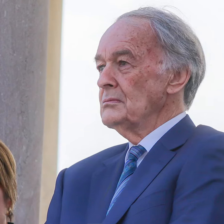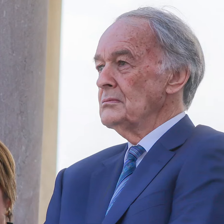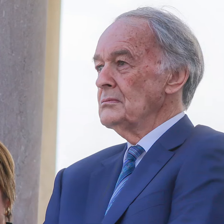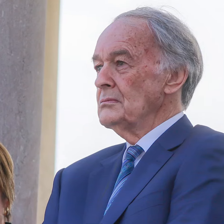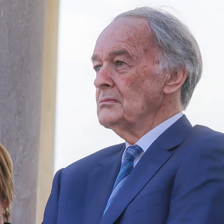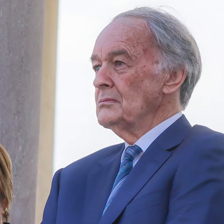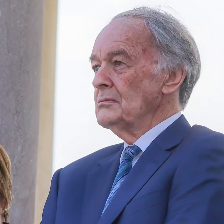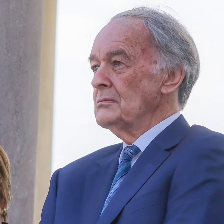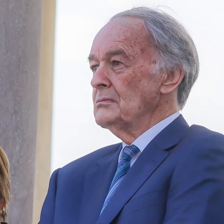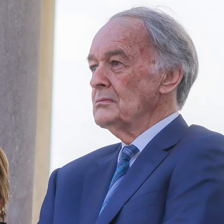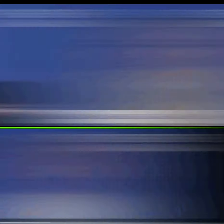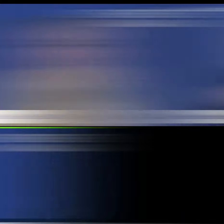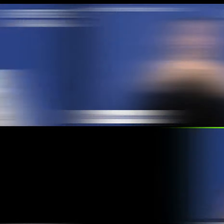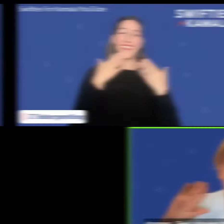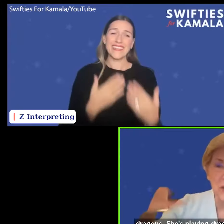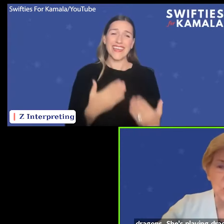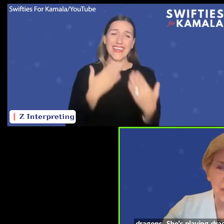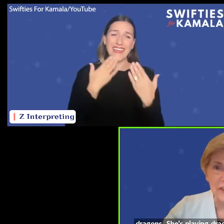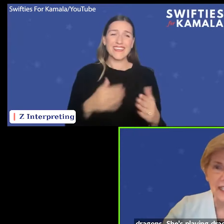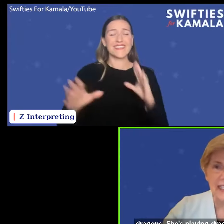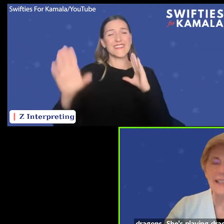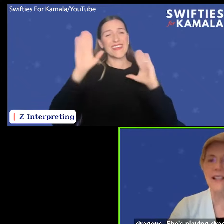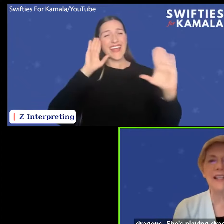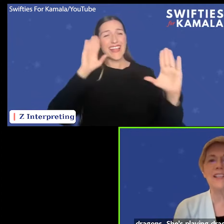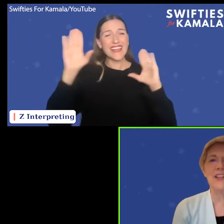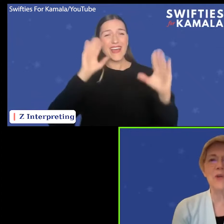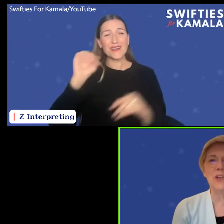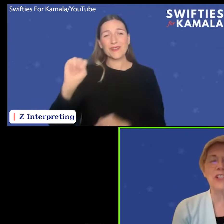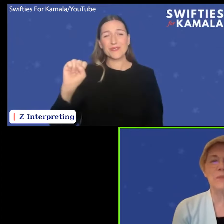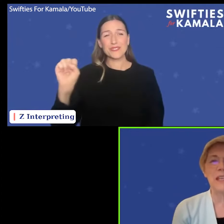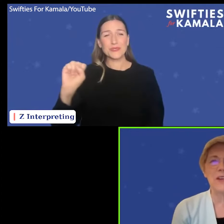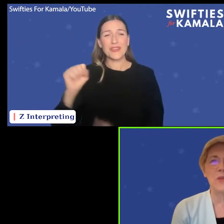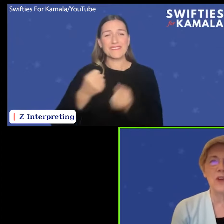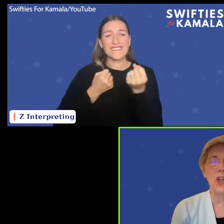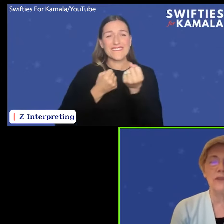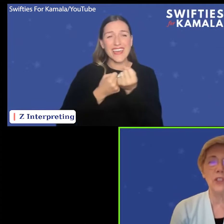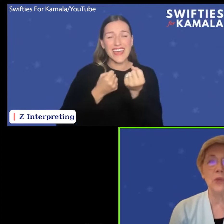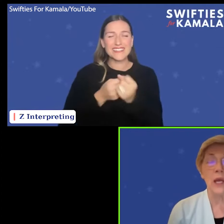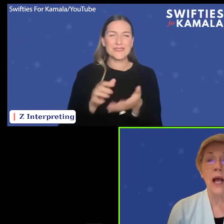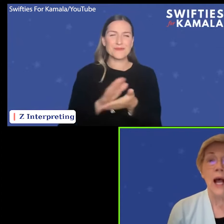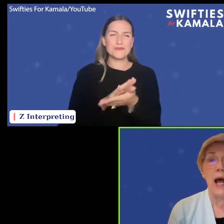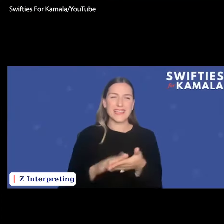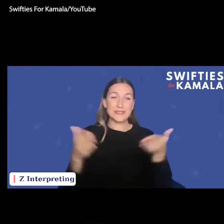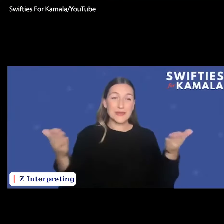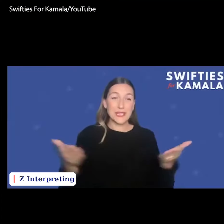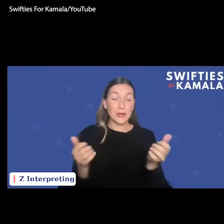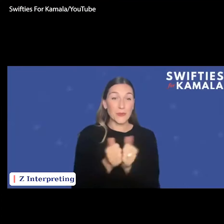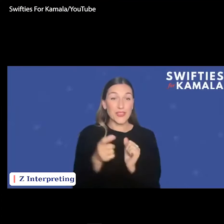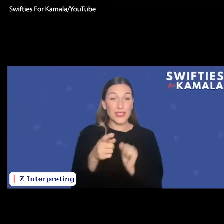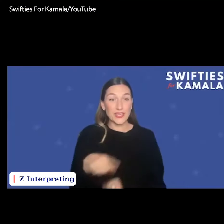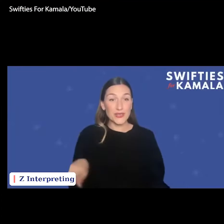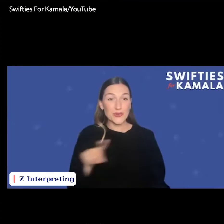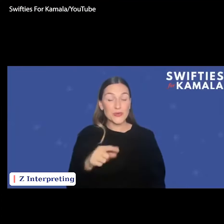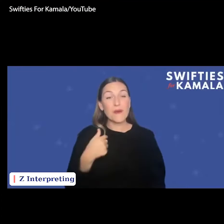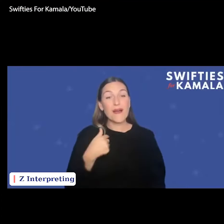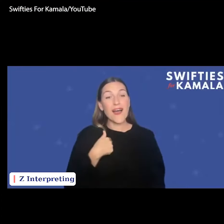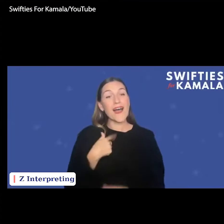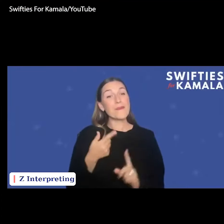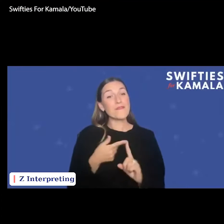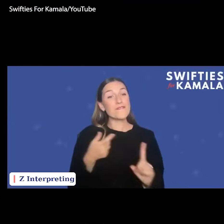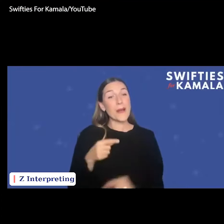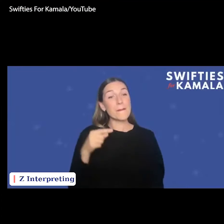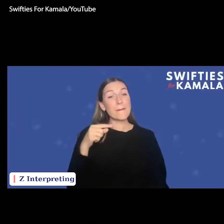revealed their favorite songs. Hello, Swifties. It is so good to be here with all of you. I am calling in from